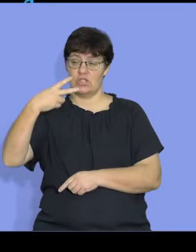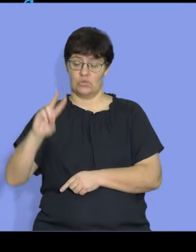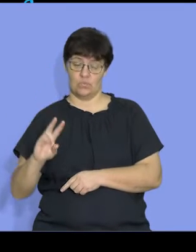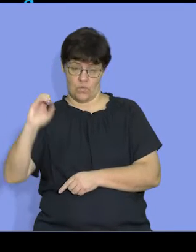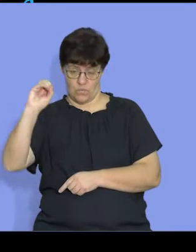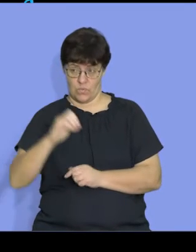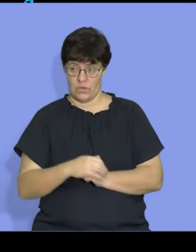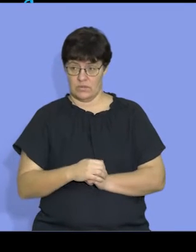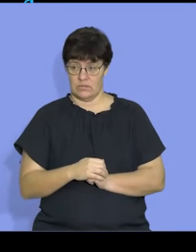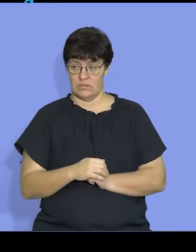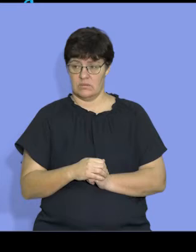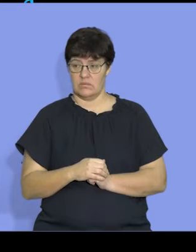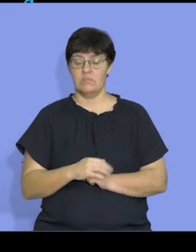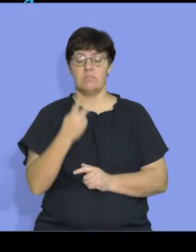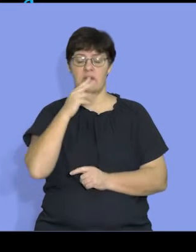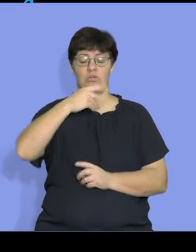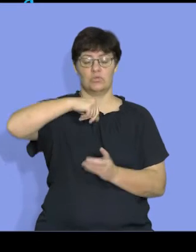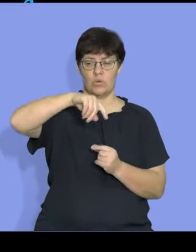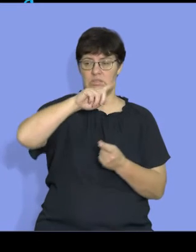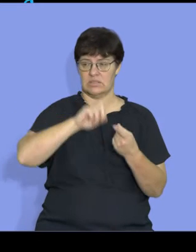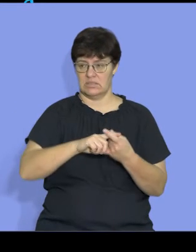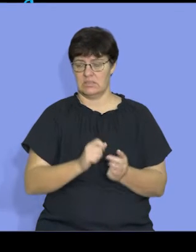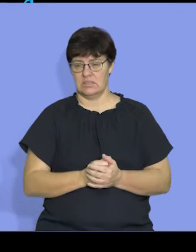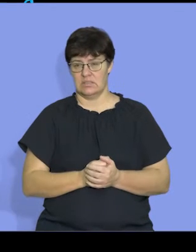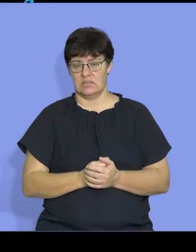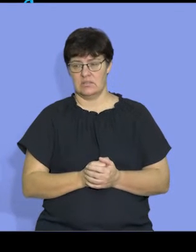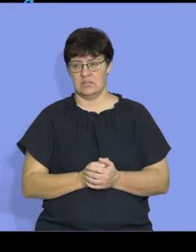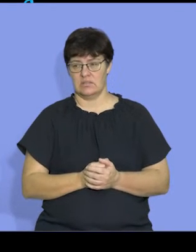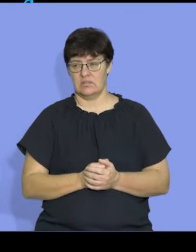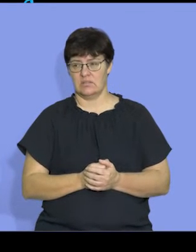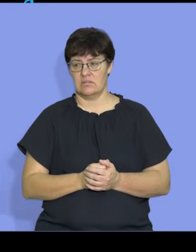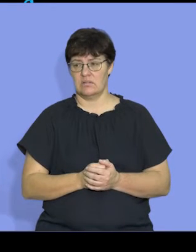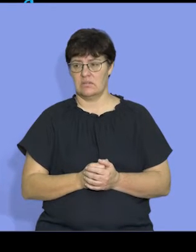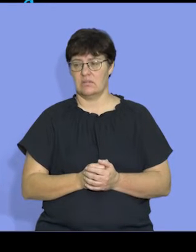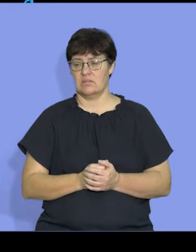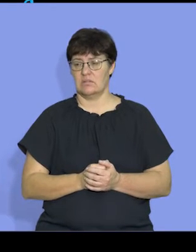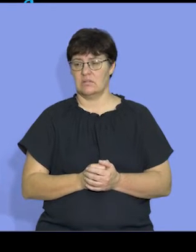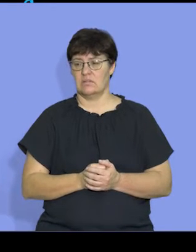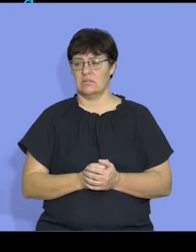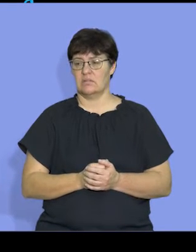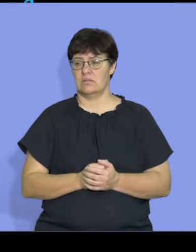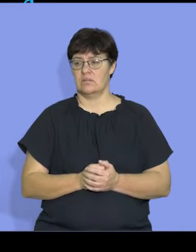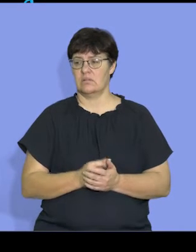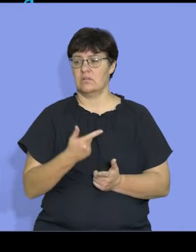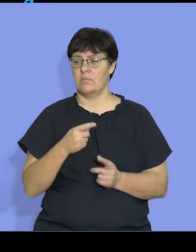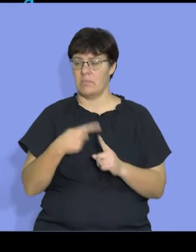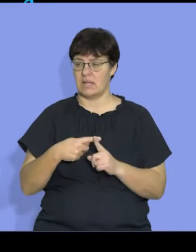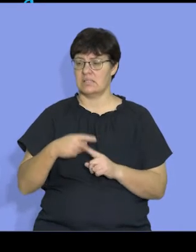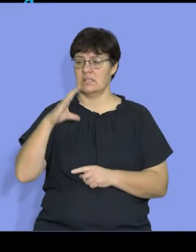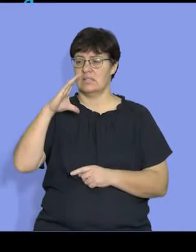is like salt, this is a reaction that is used in the formation of salt. Salt plus carbon